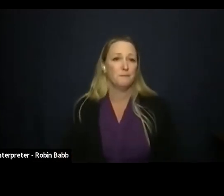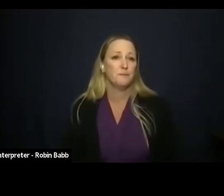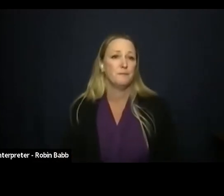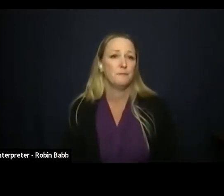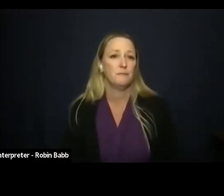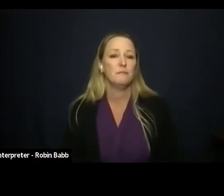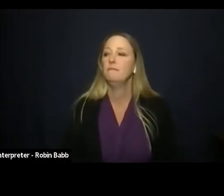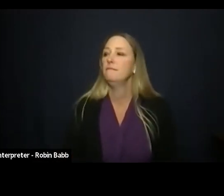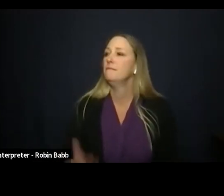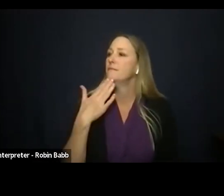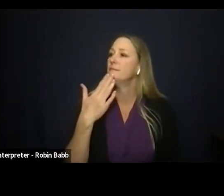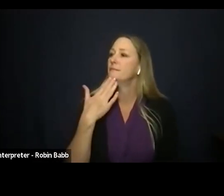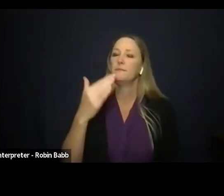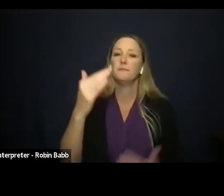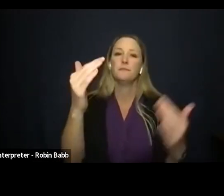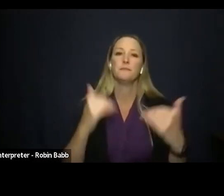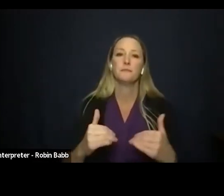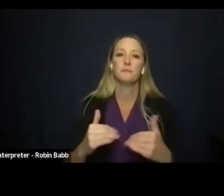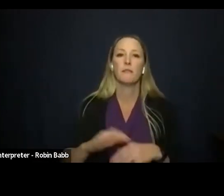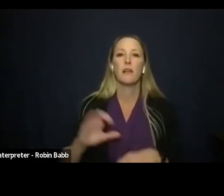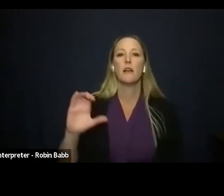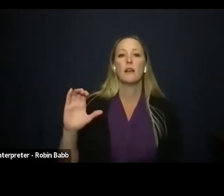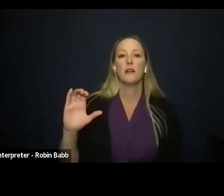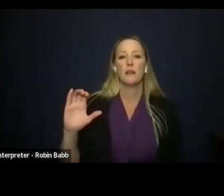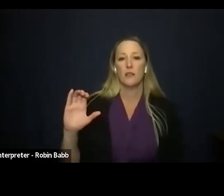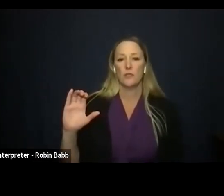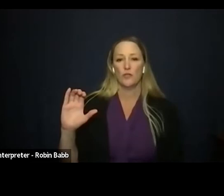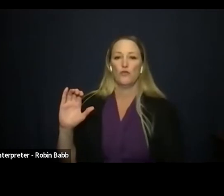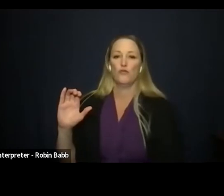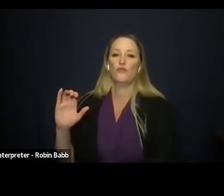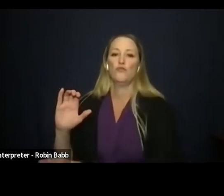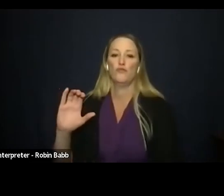thank you next speaker is chelsea lancaster